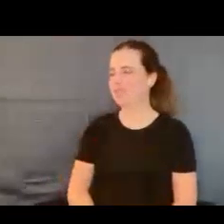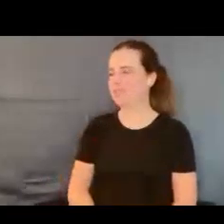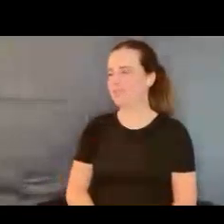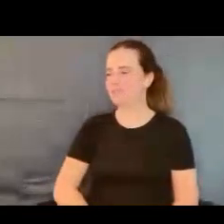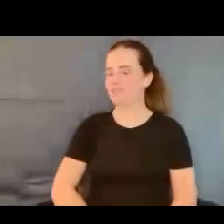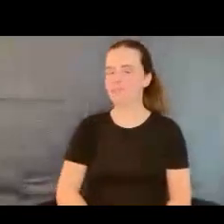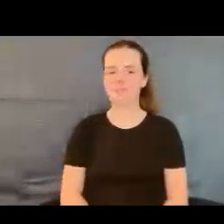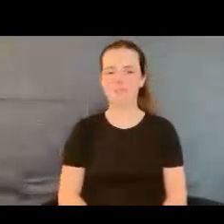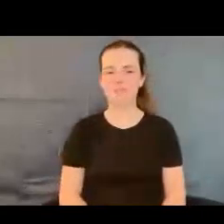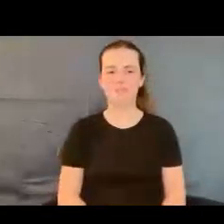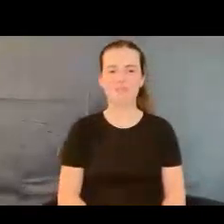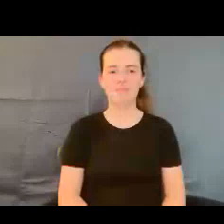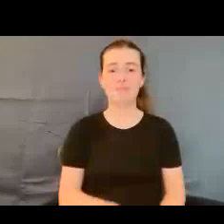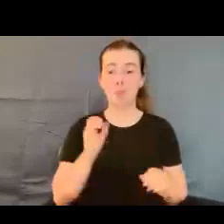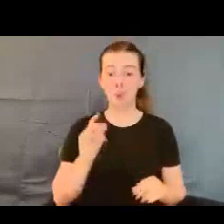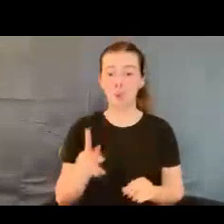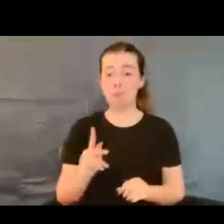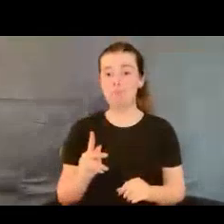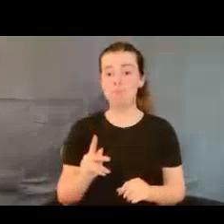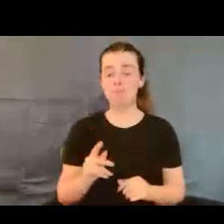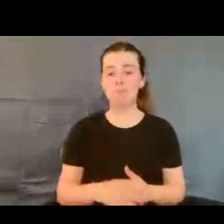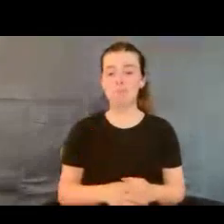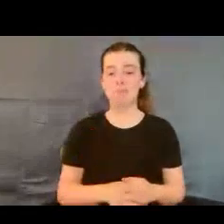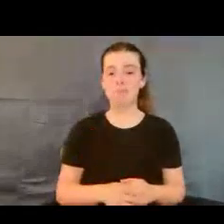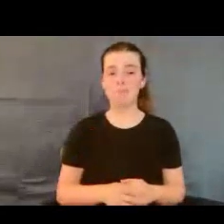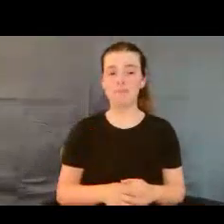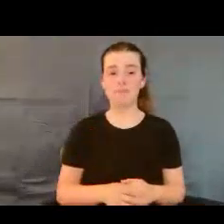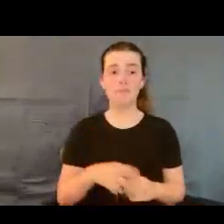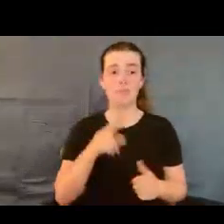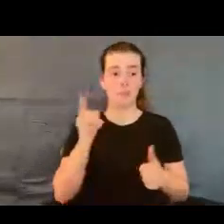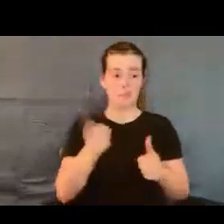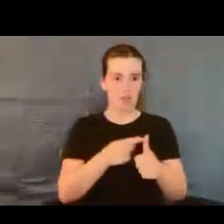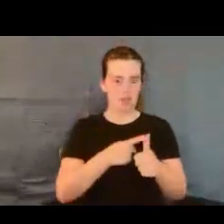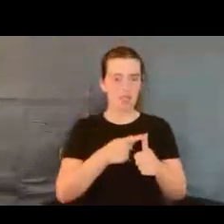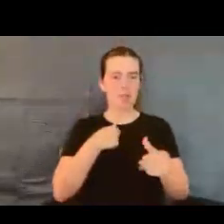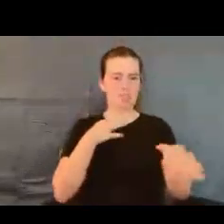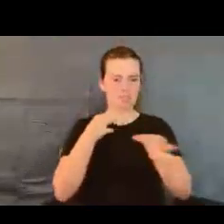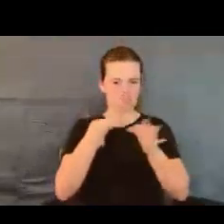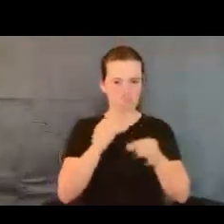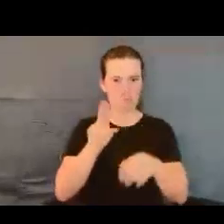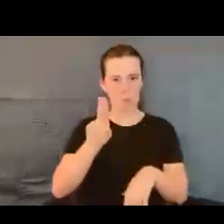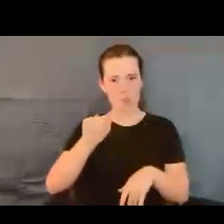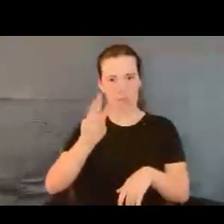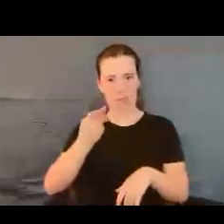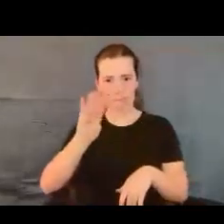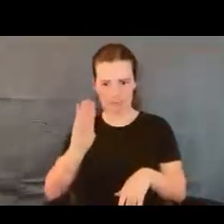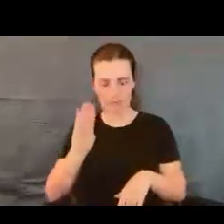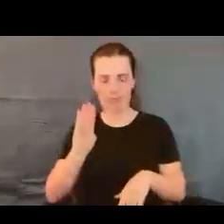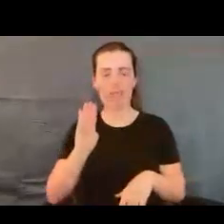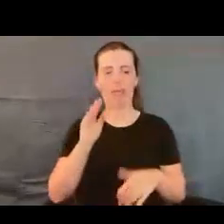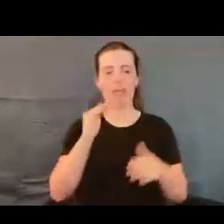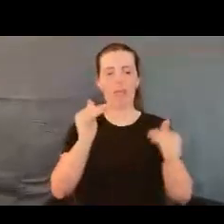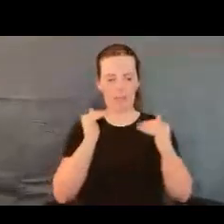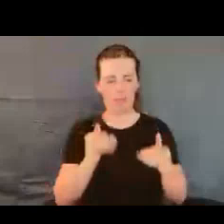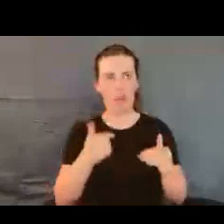I will jump into a little bit more. Sorry. First, I'll talk about UTMB qualification system. Then I'll get into some thoughts on